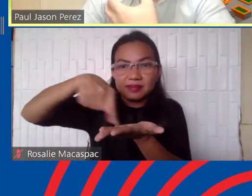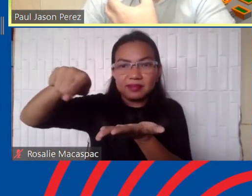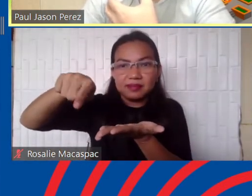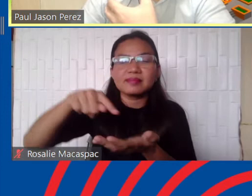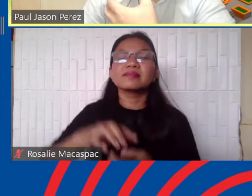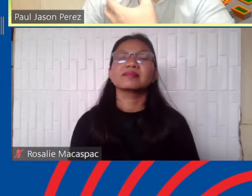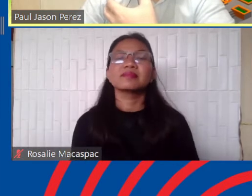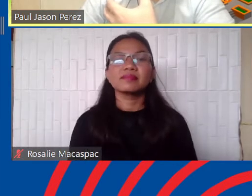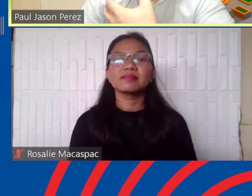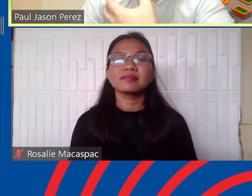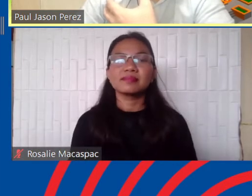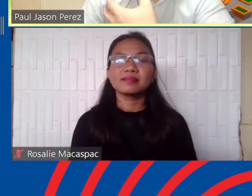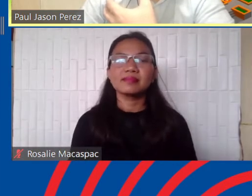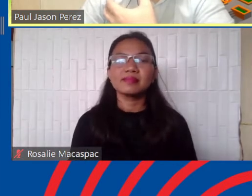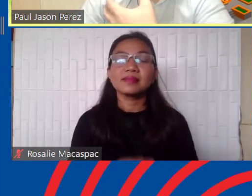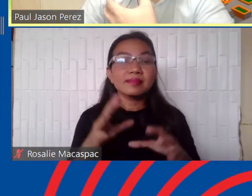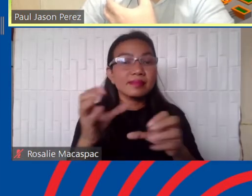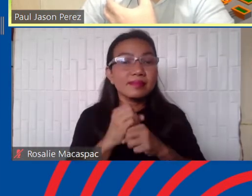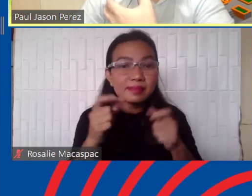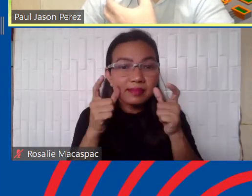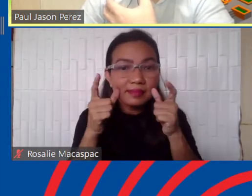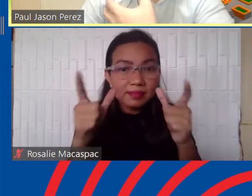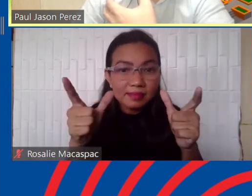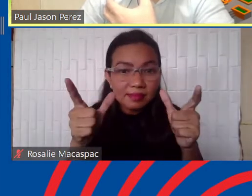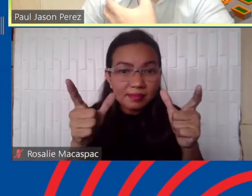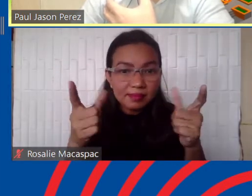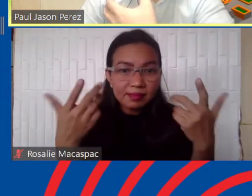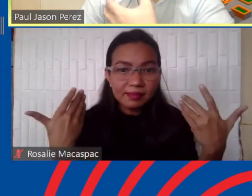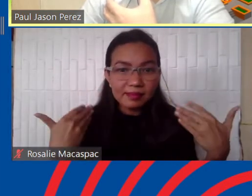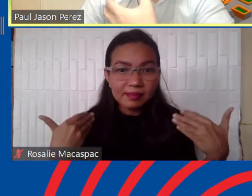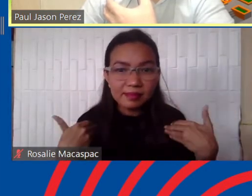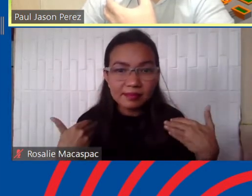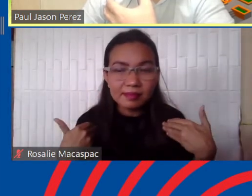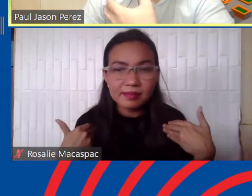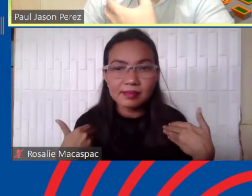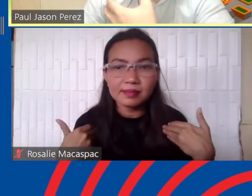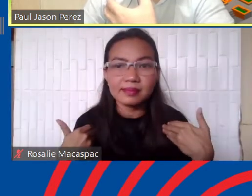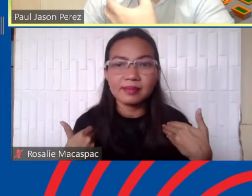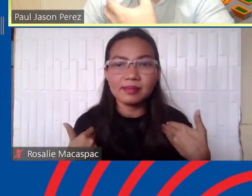You can also take a look at the